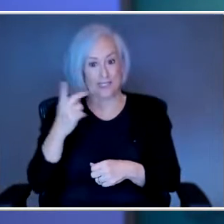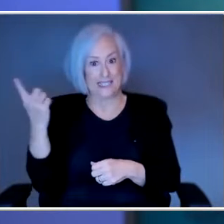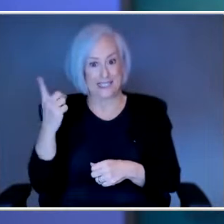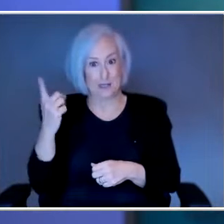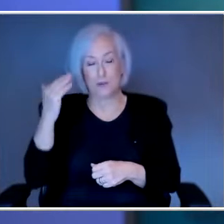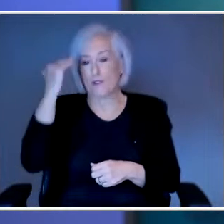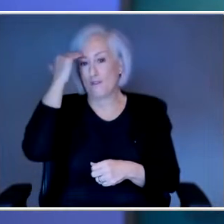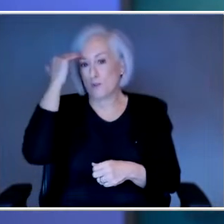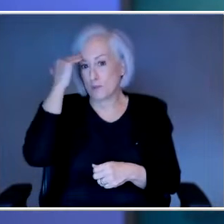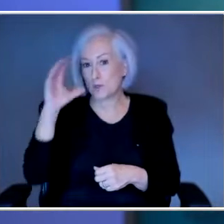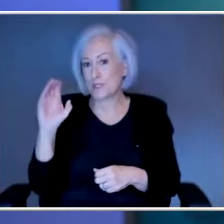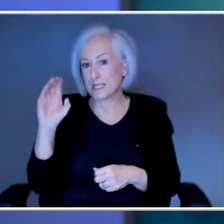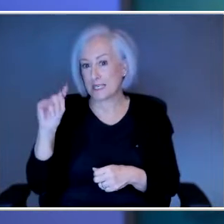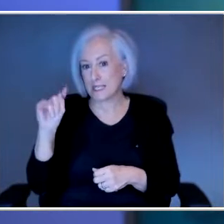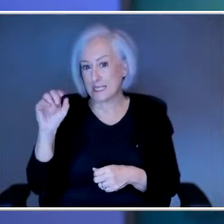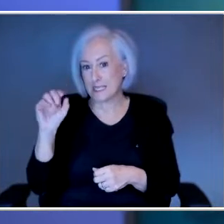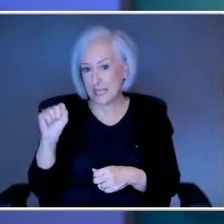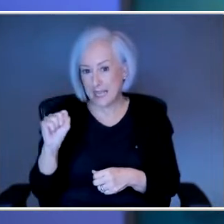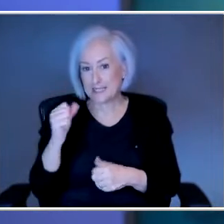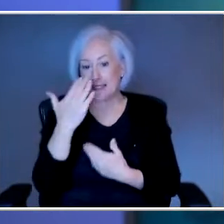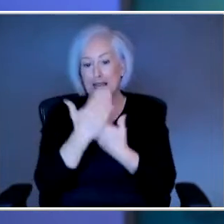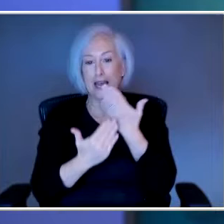surgeon specifically, to